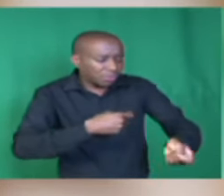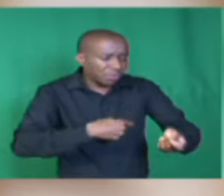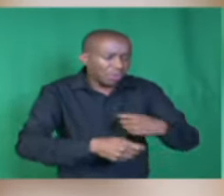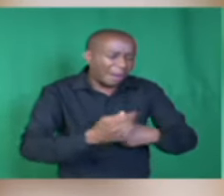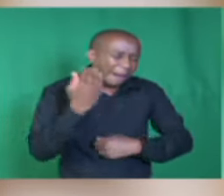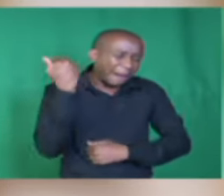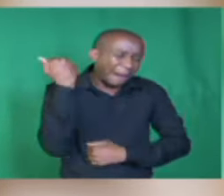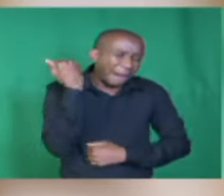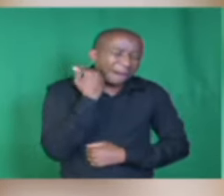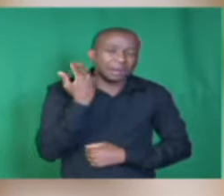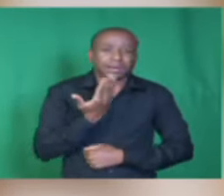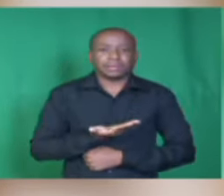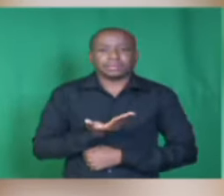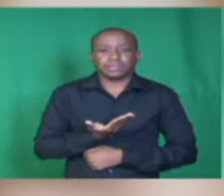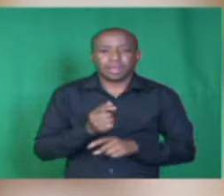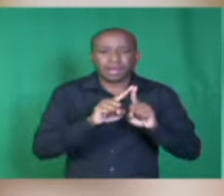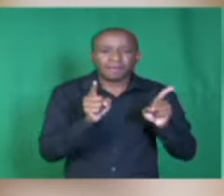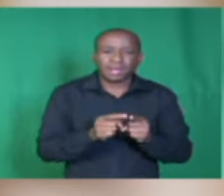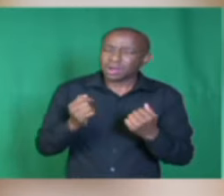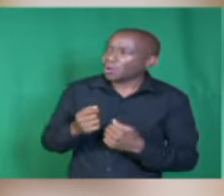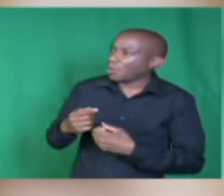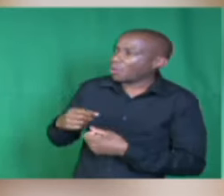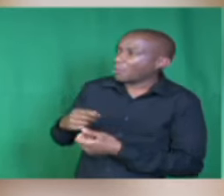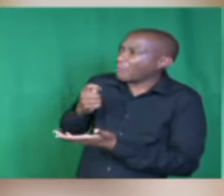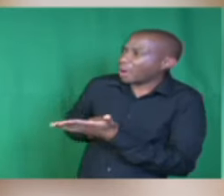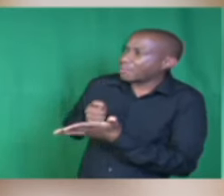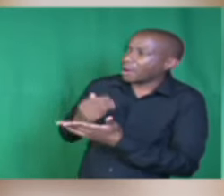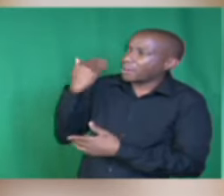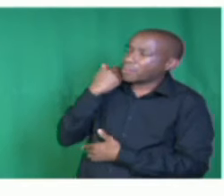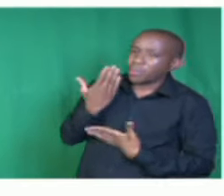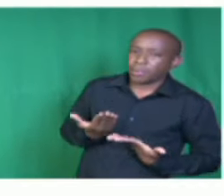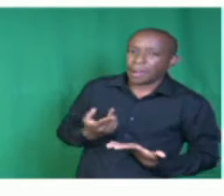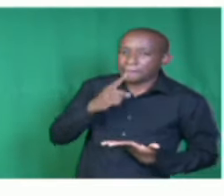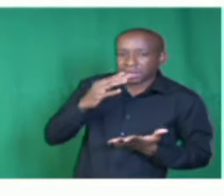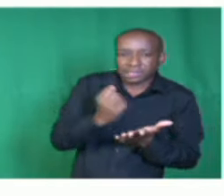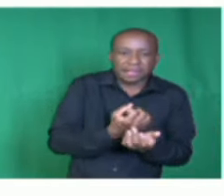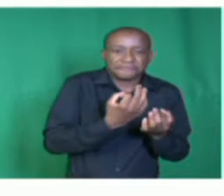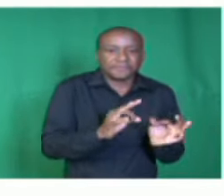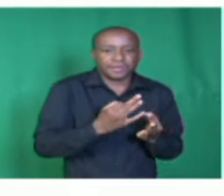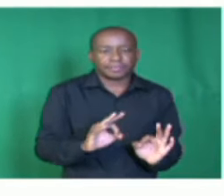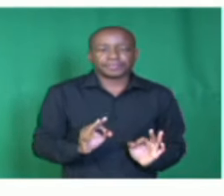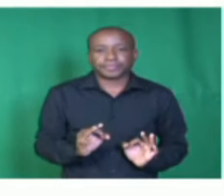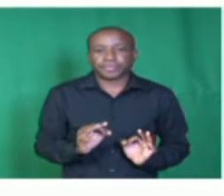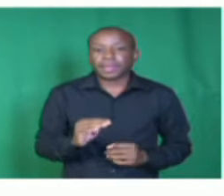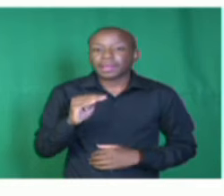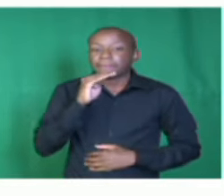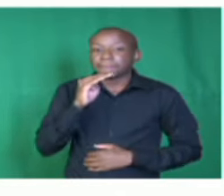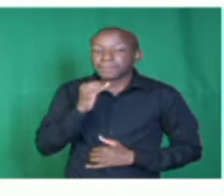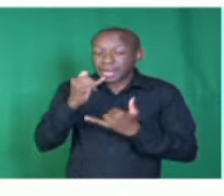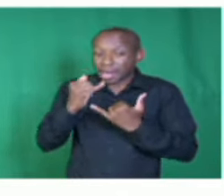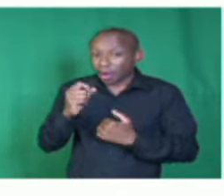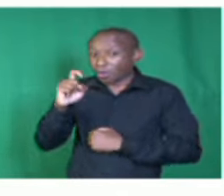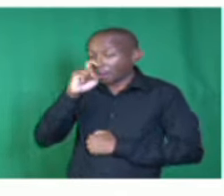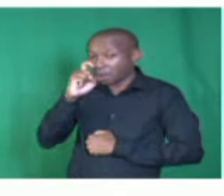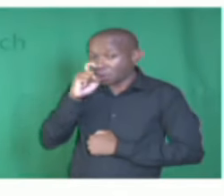huge profits to the Africans. Okay. As a result, the European colonialists became